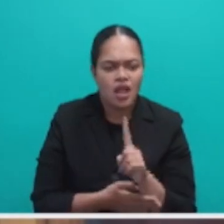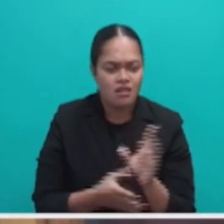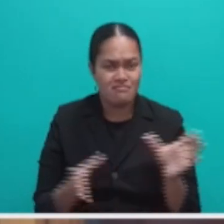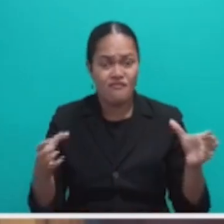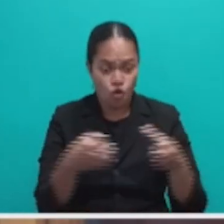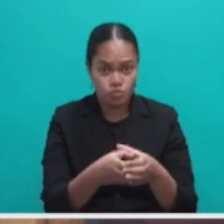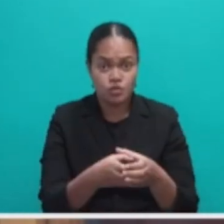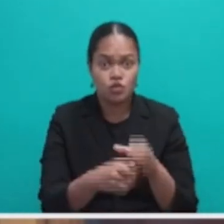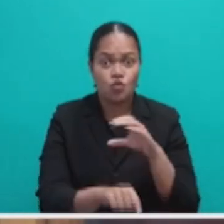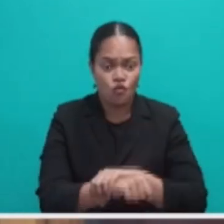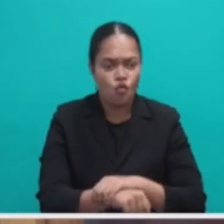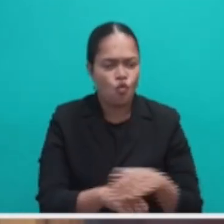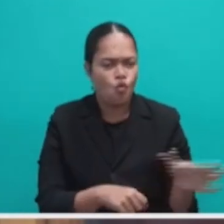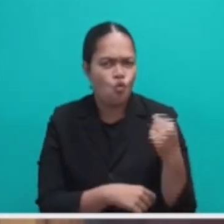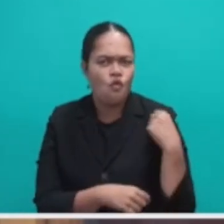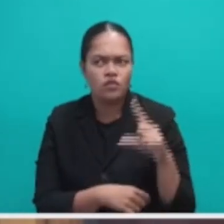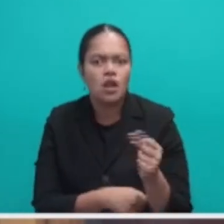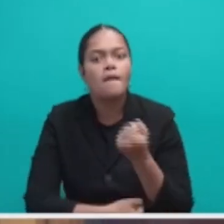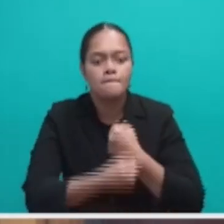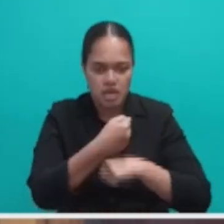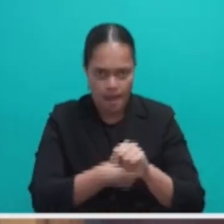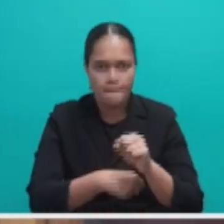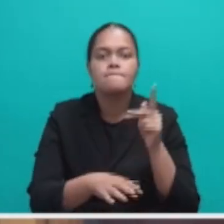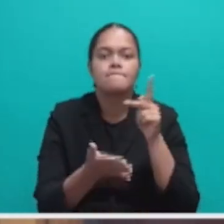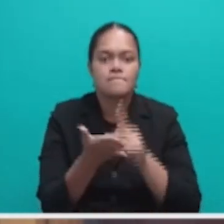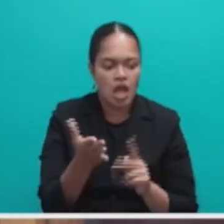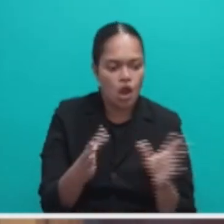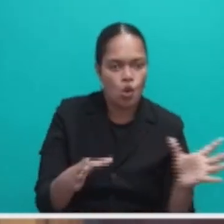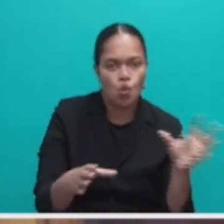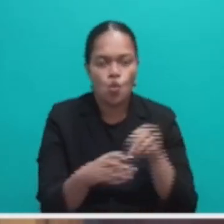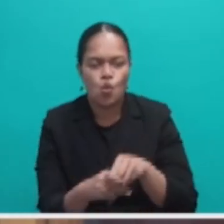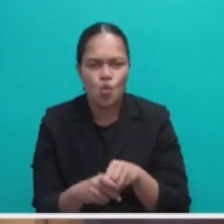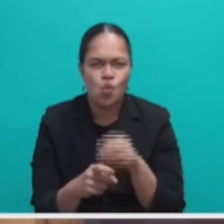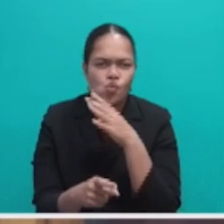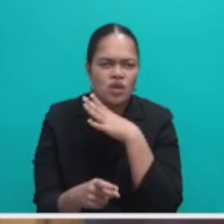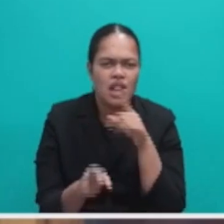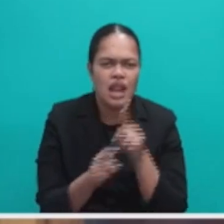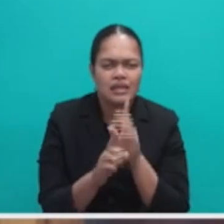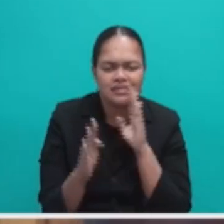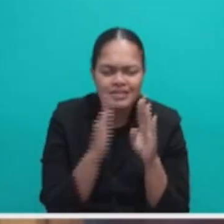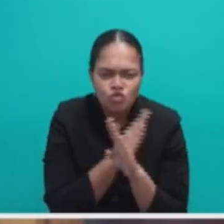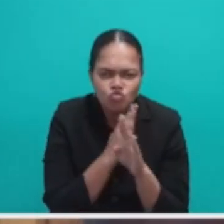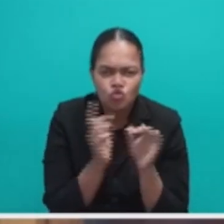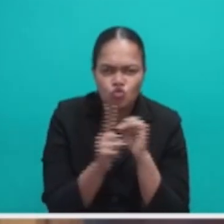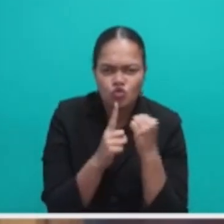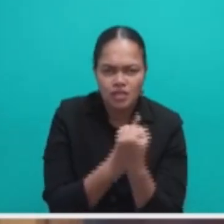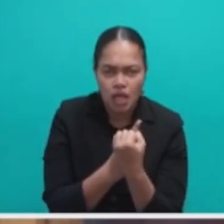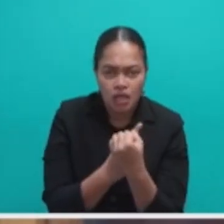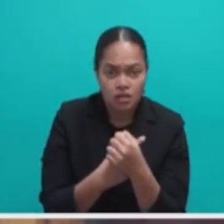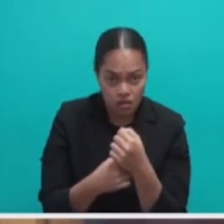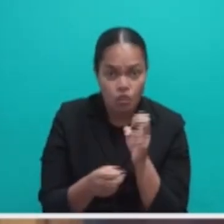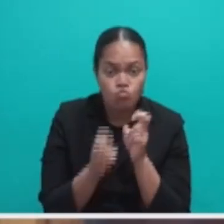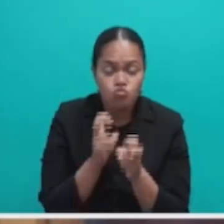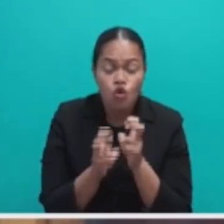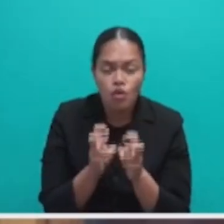officers and officials become part of that secret segment of the society, the problem